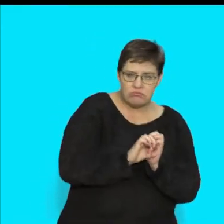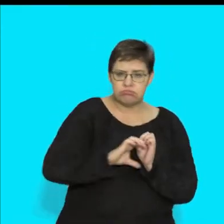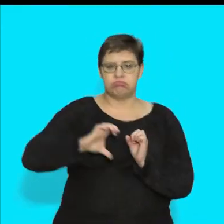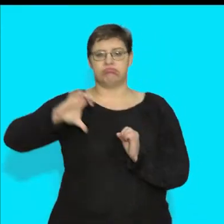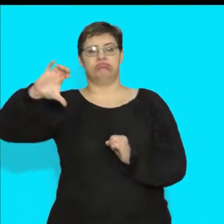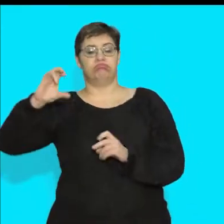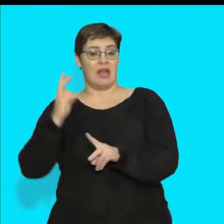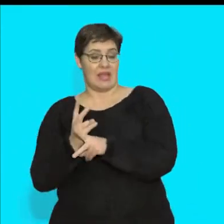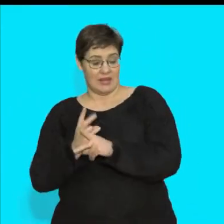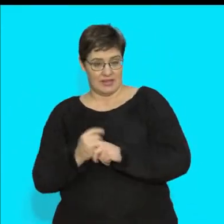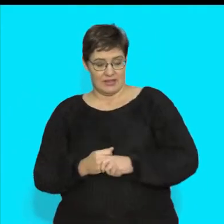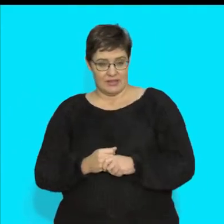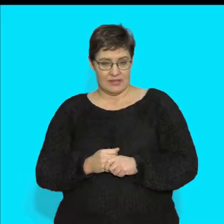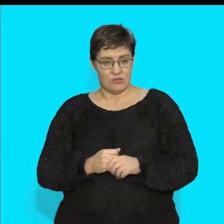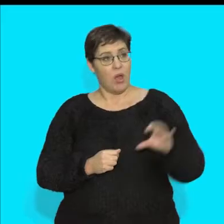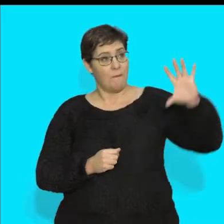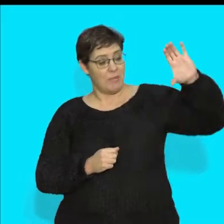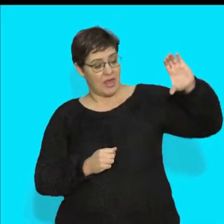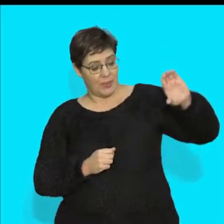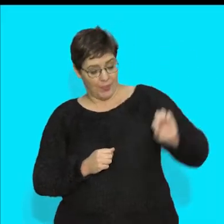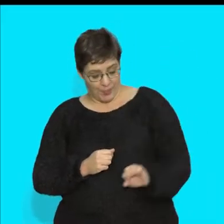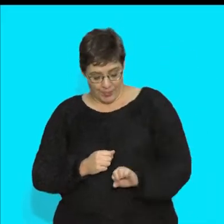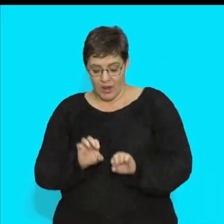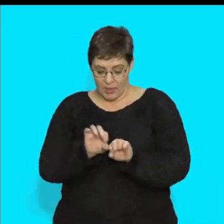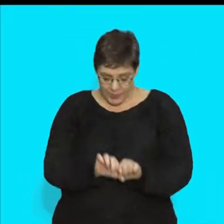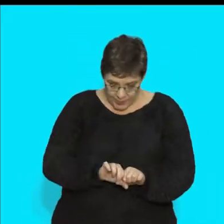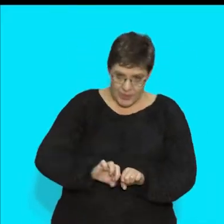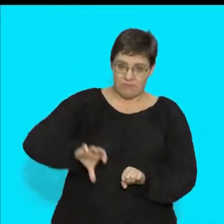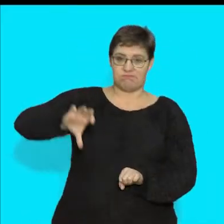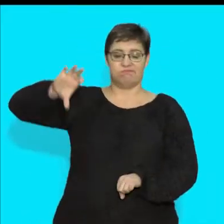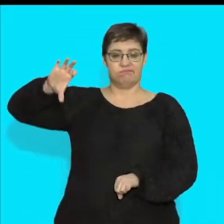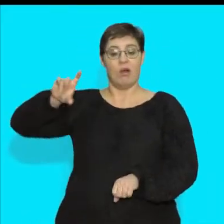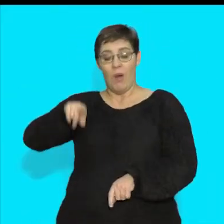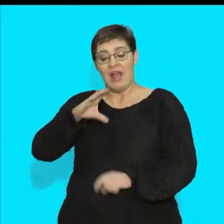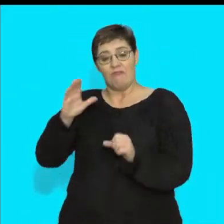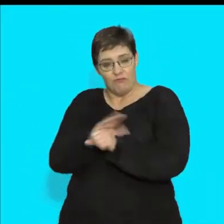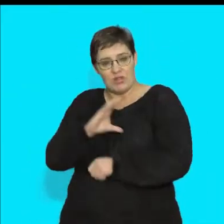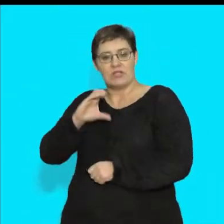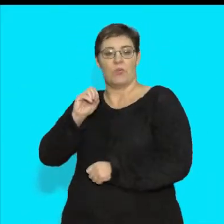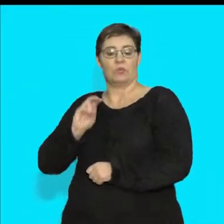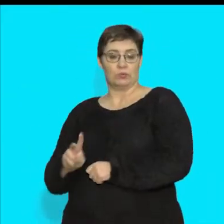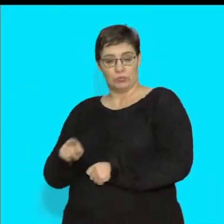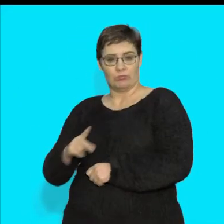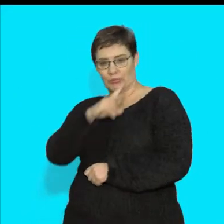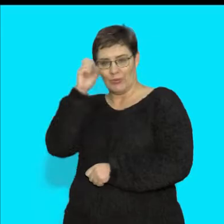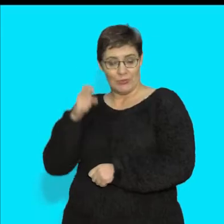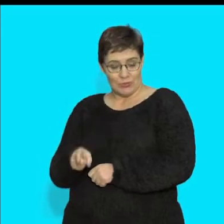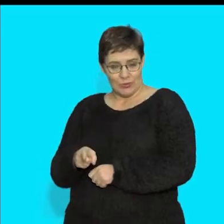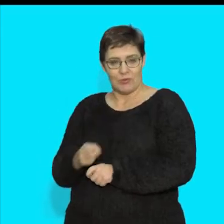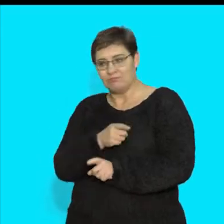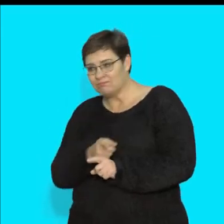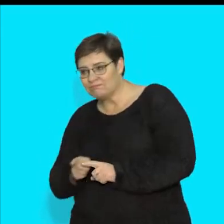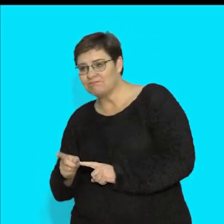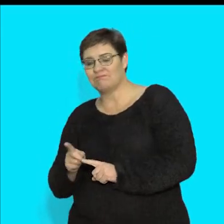The small capillaries are now going to go, because they're full of carbon dioxide, we use them as blue, they're going to go into a